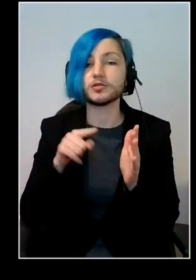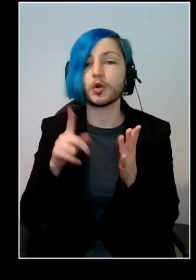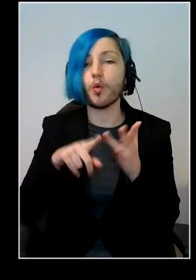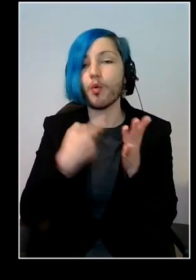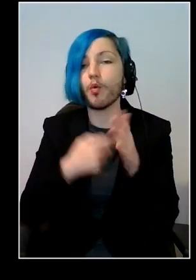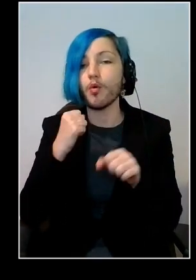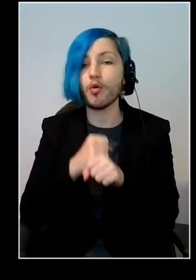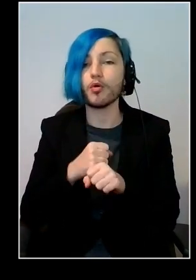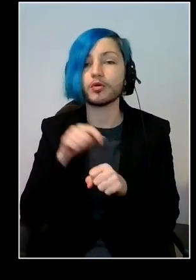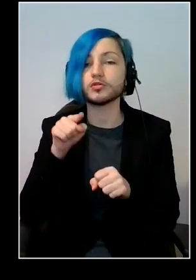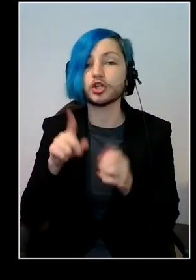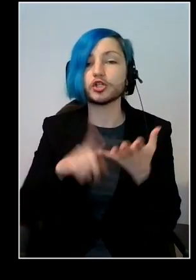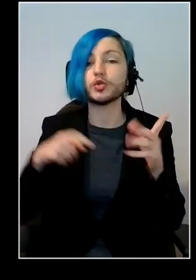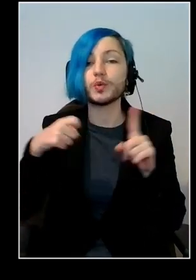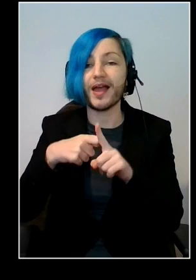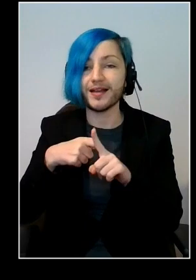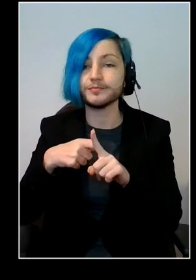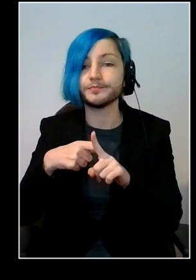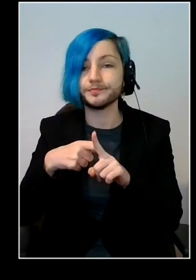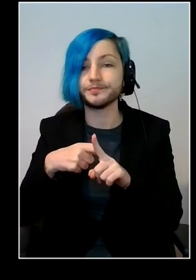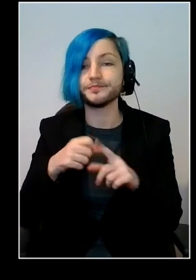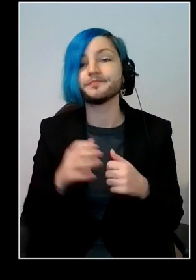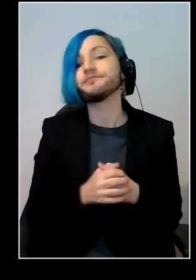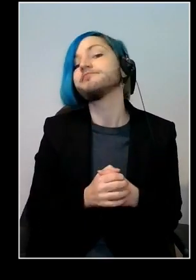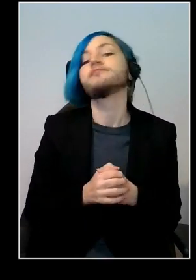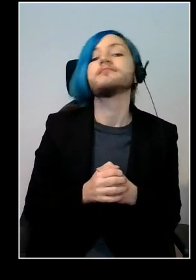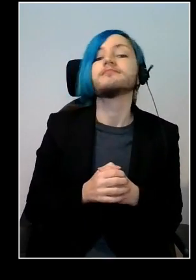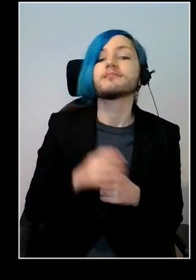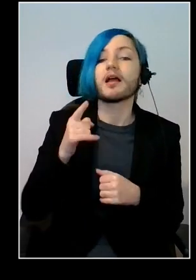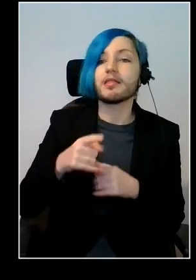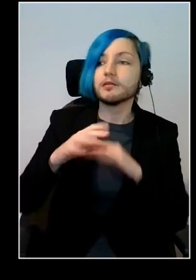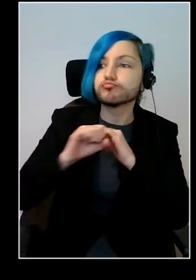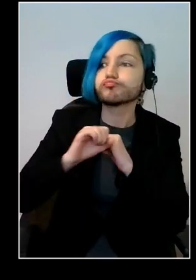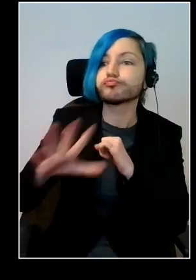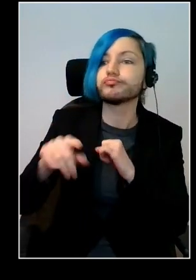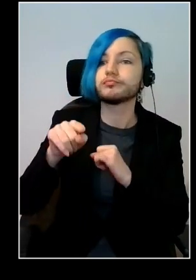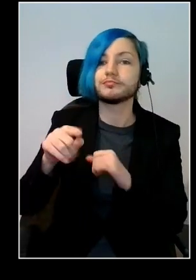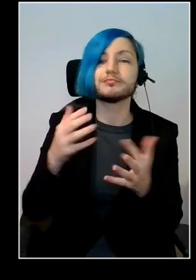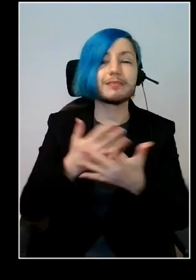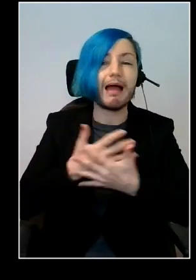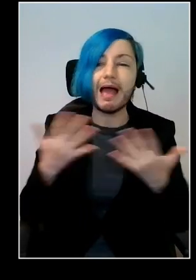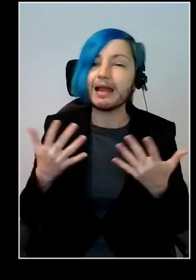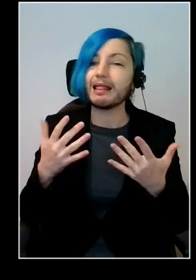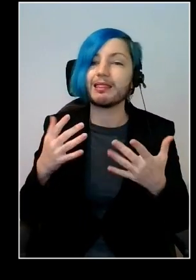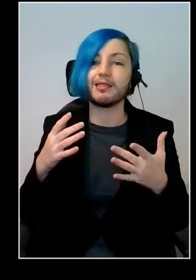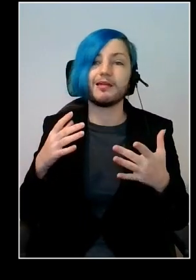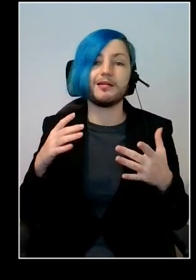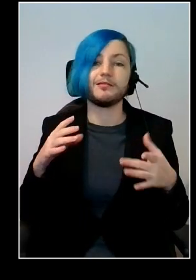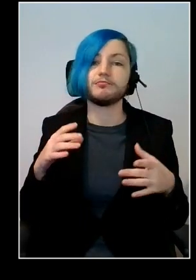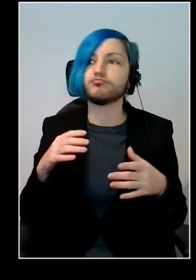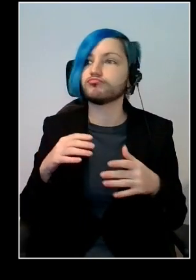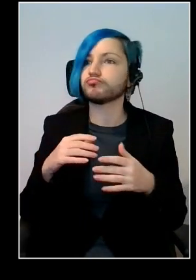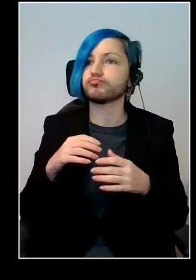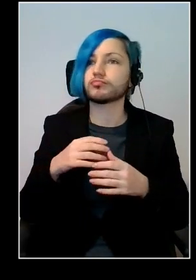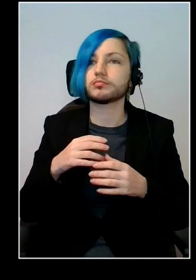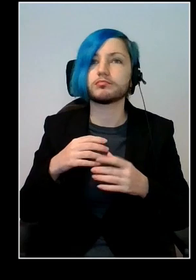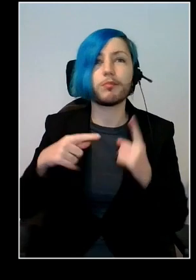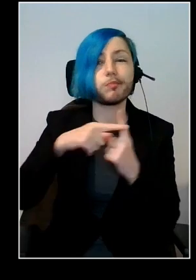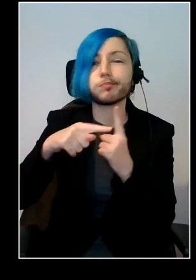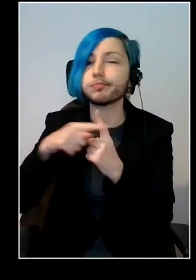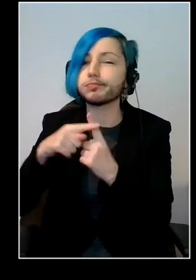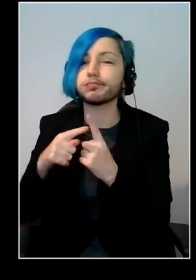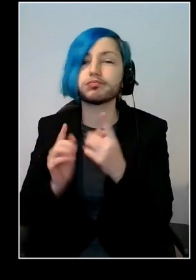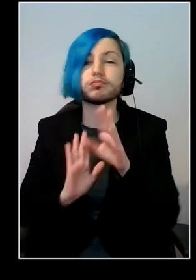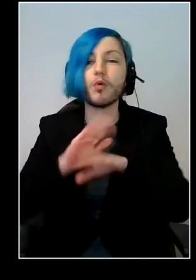www.neaan.org.uk and are engaged in active promotion of everything that is best about apprenticeships on social